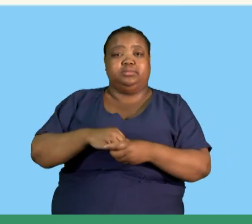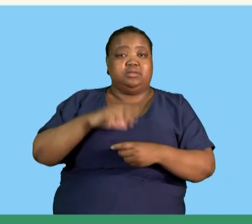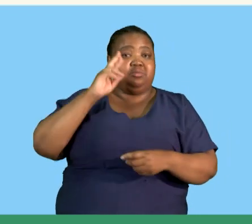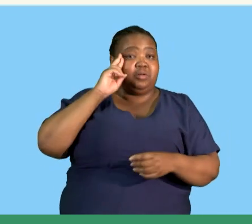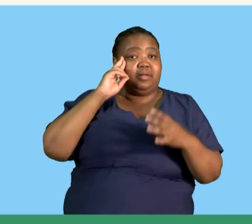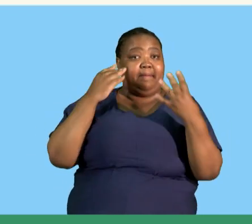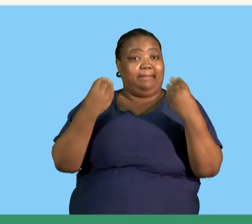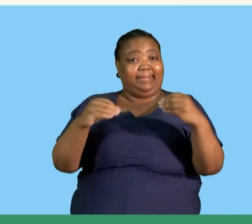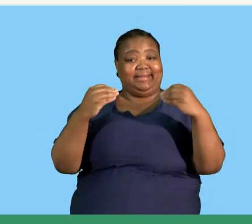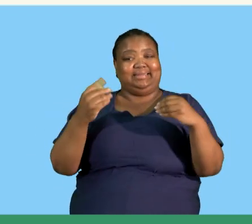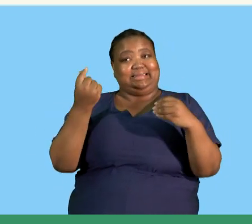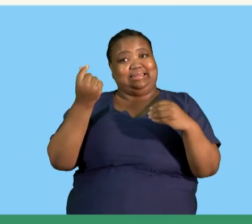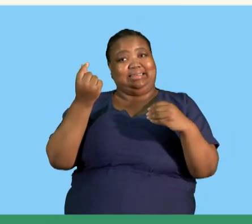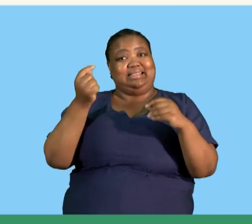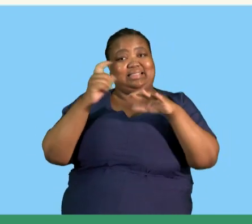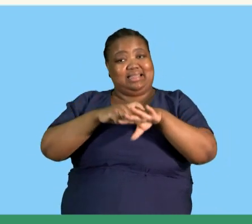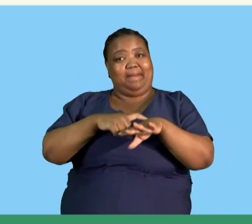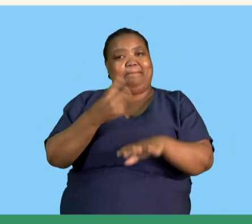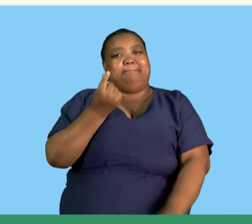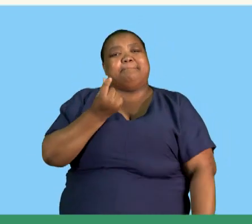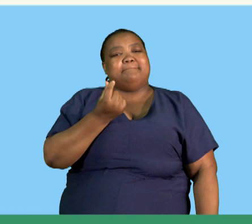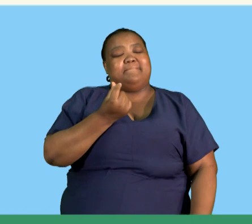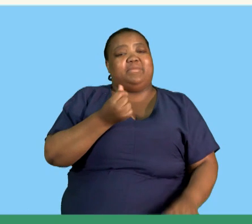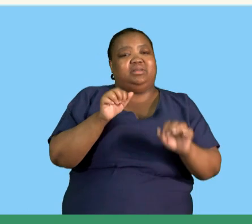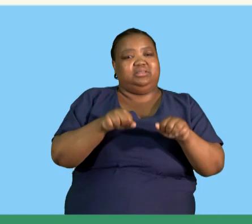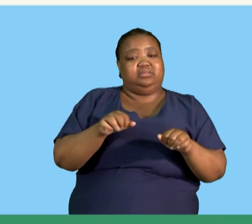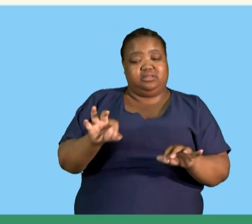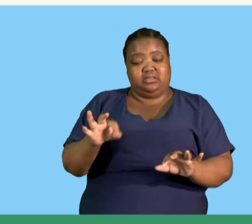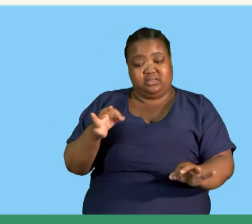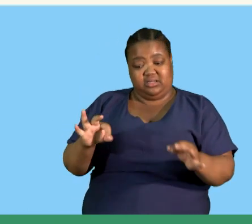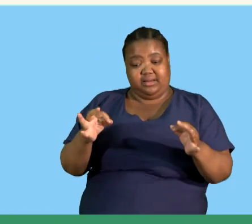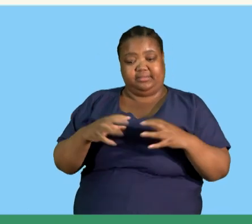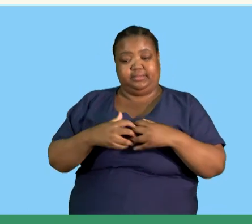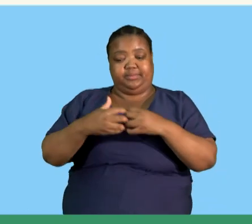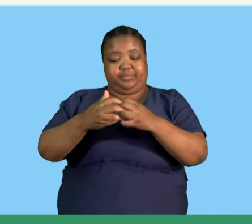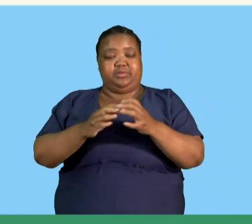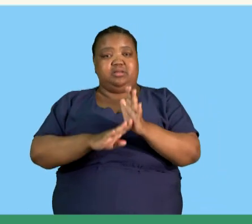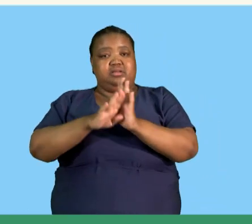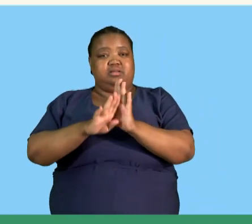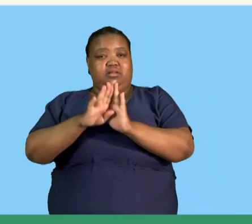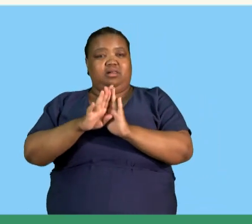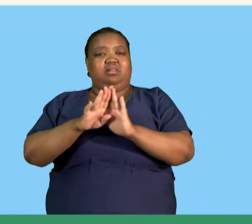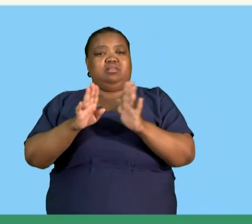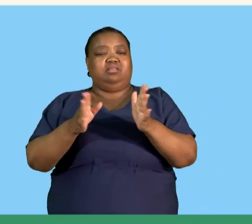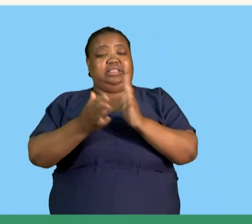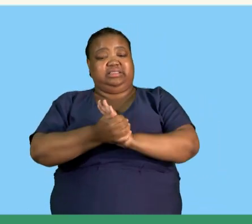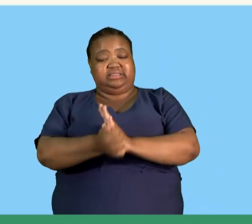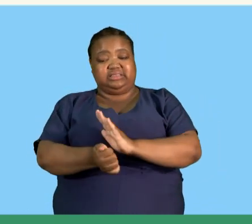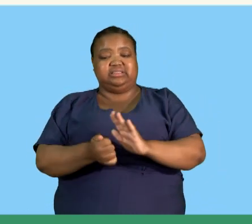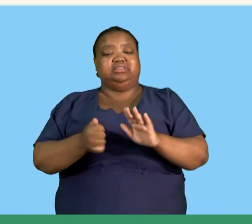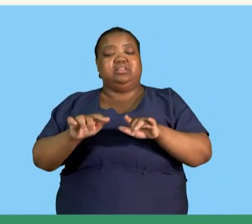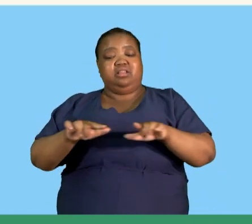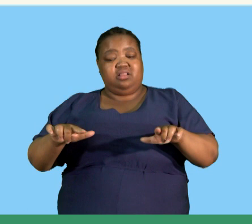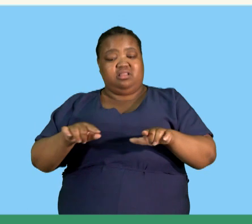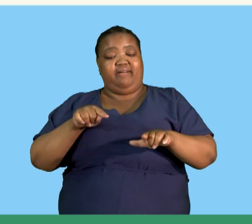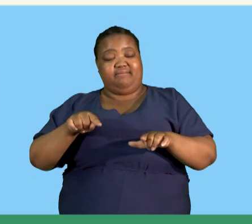in business, time is money. The analysis developed is entirely dependent upon the skill